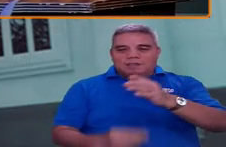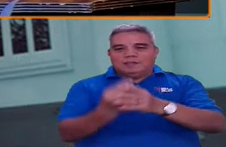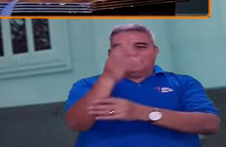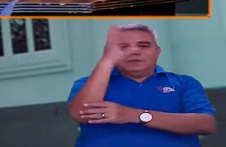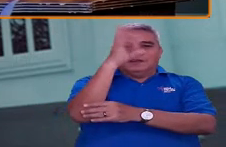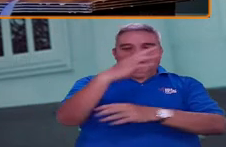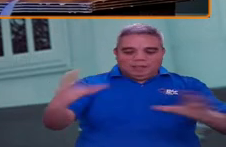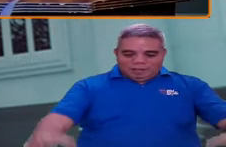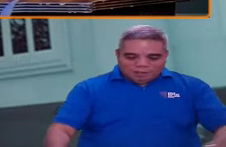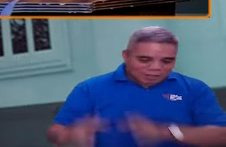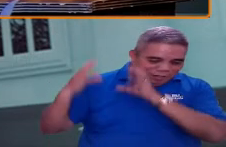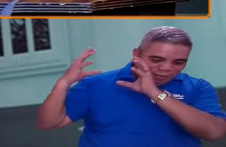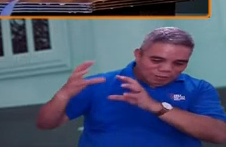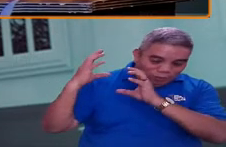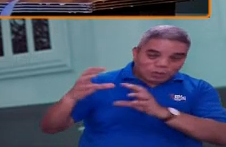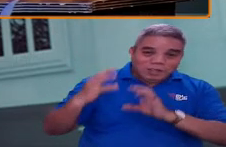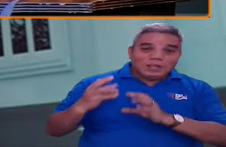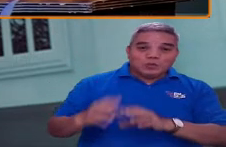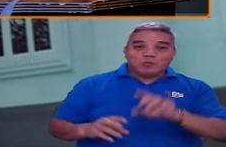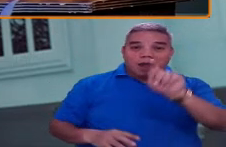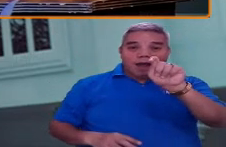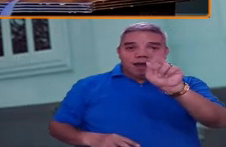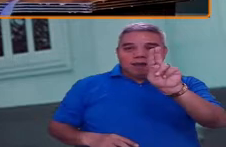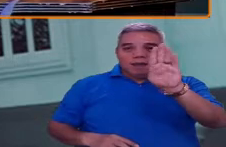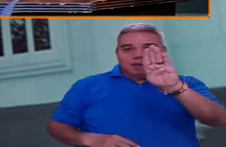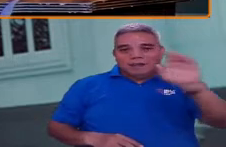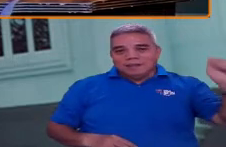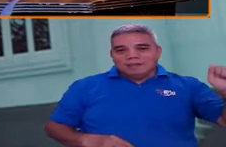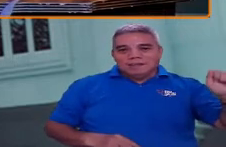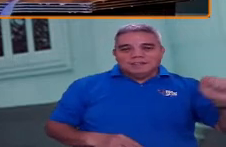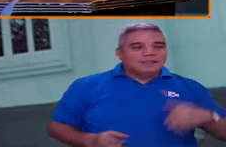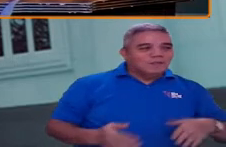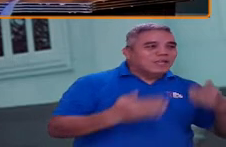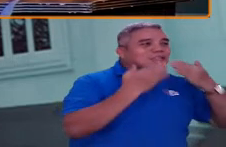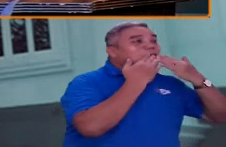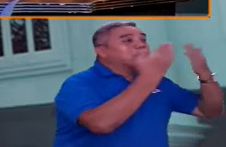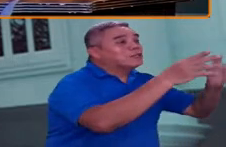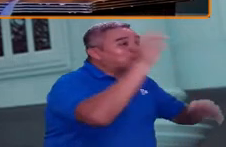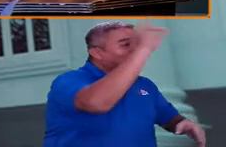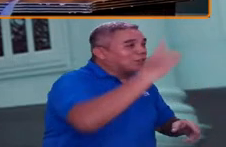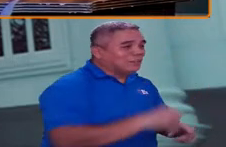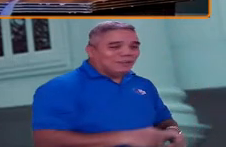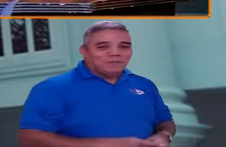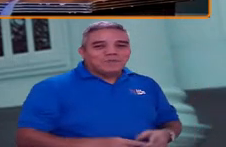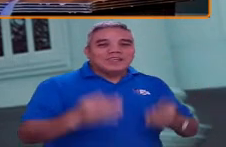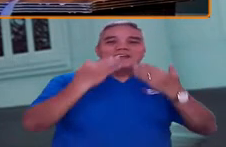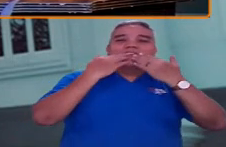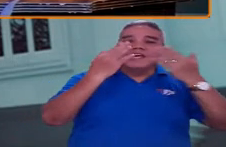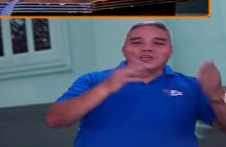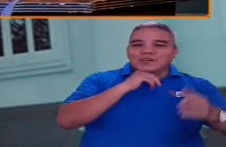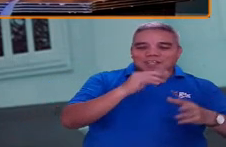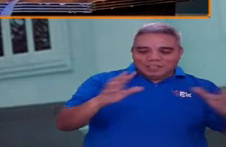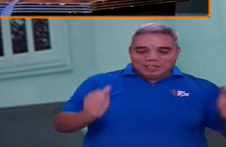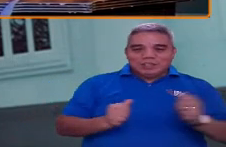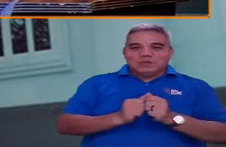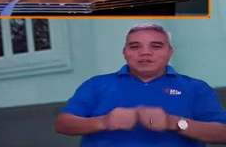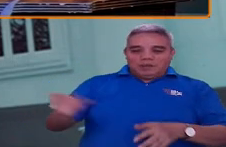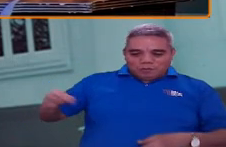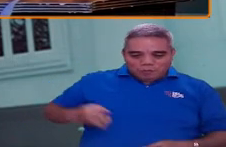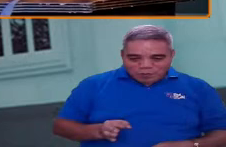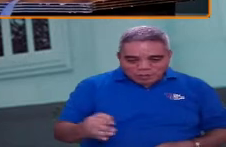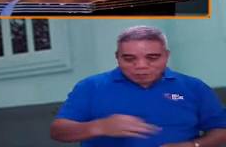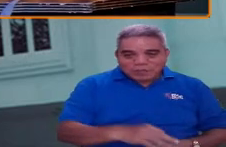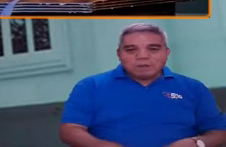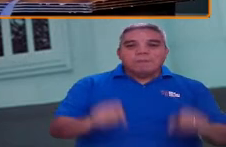gumagawa ng tuba, mananggiti yan. Salamat, pastor, tayo. Salamat, hindi ako nanatiling fisherman